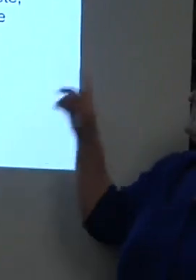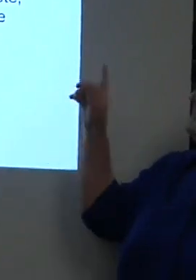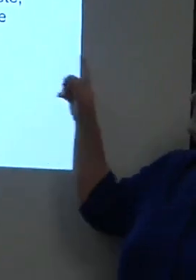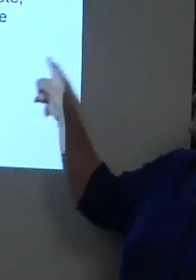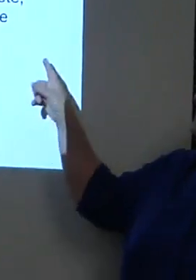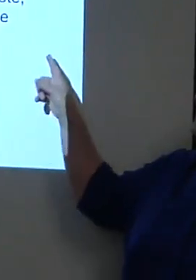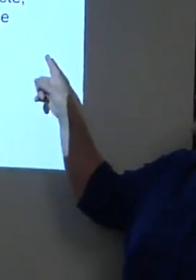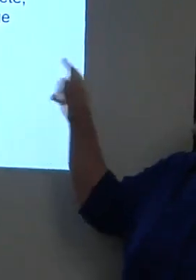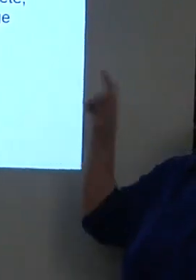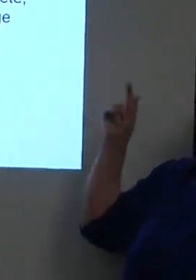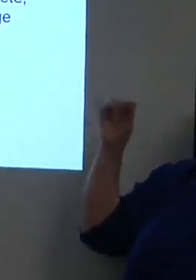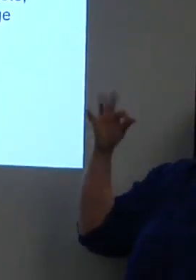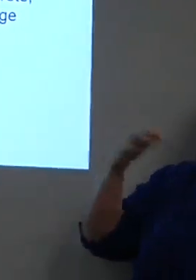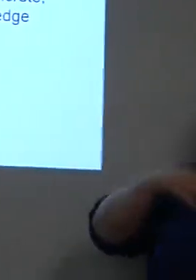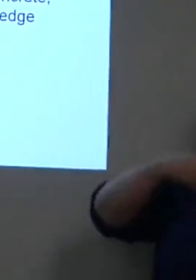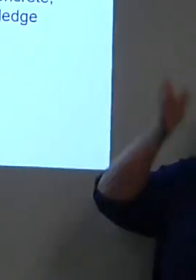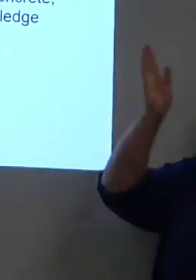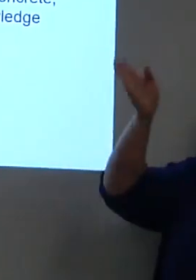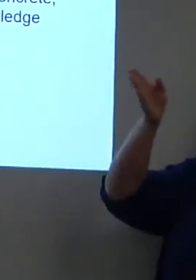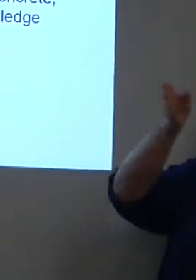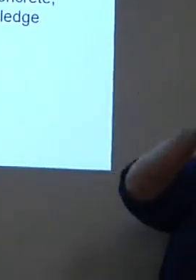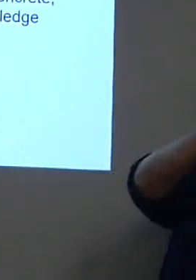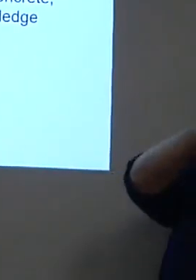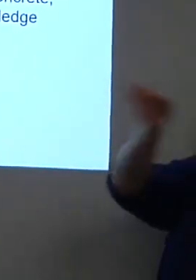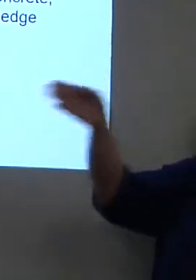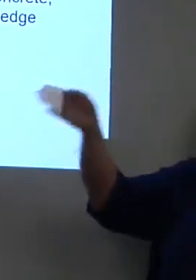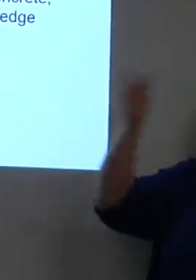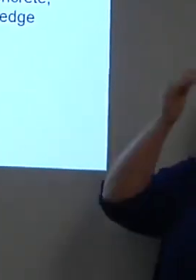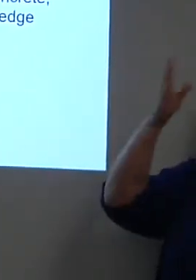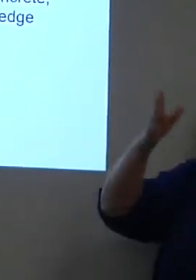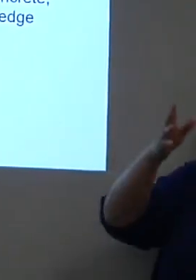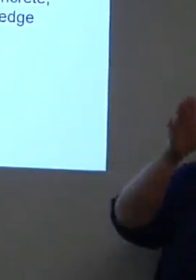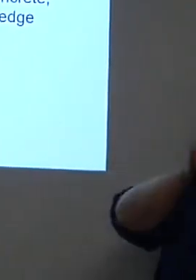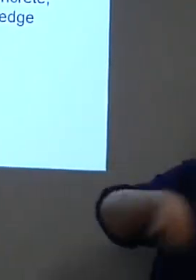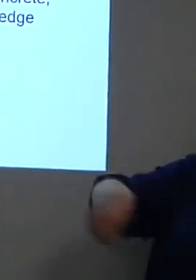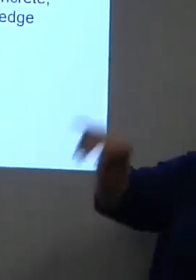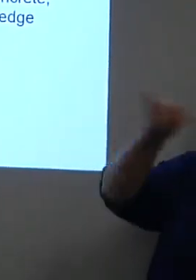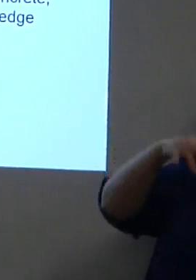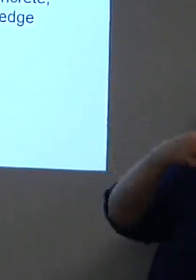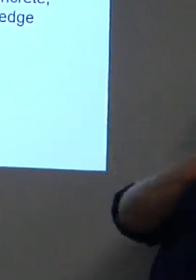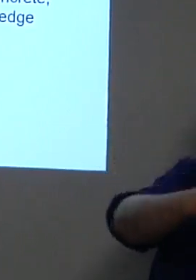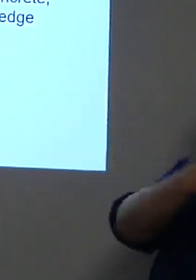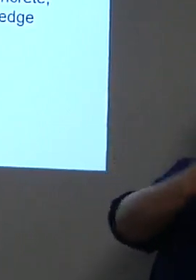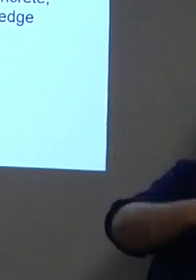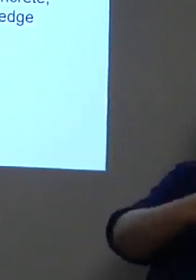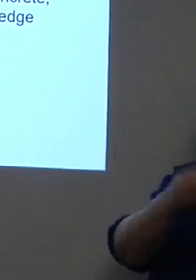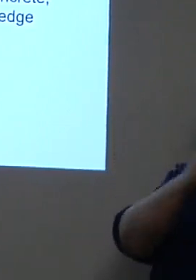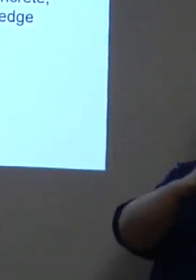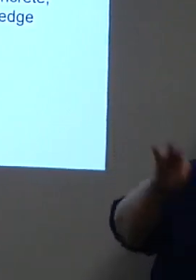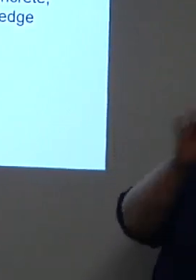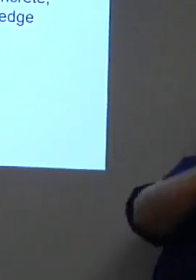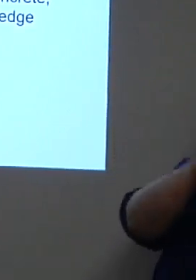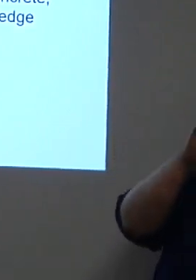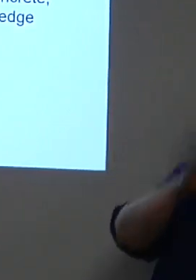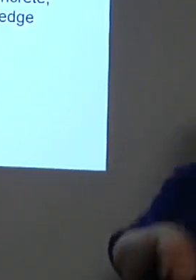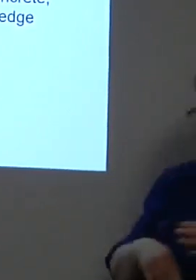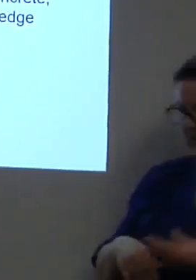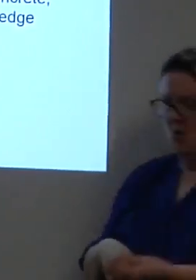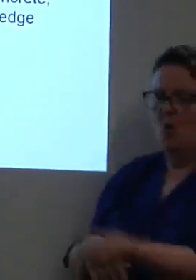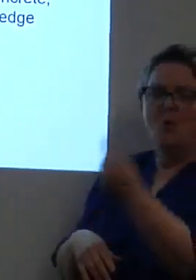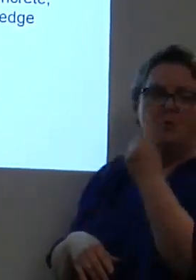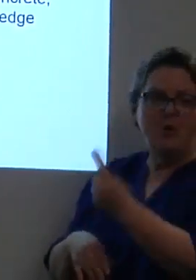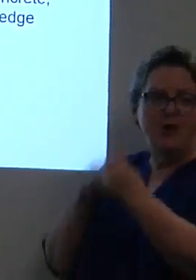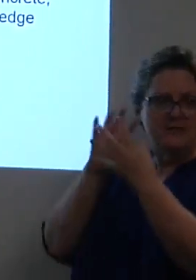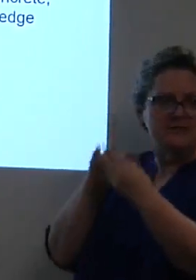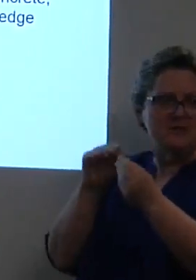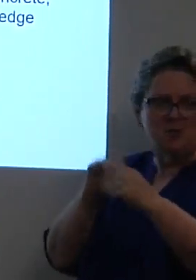general information, if we give them universal rules in the sciences or whatever field you're in, that that's more valuable than having concrete and